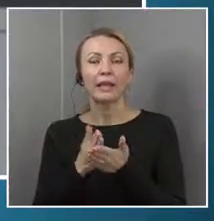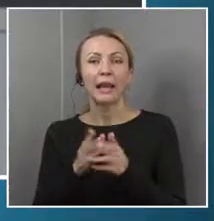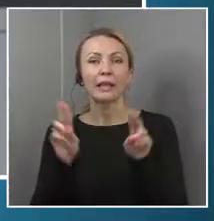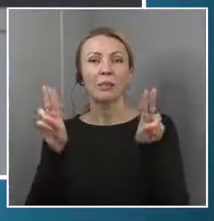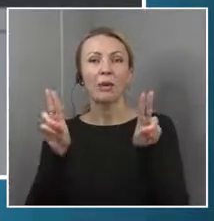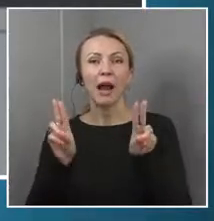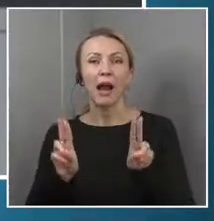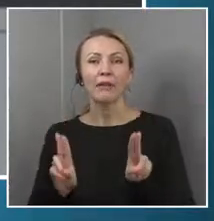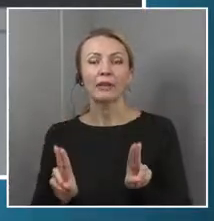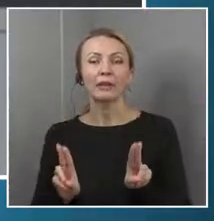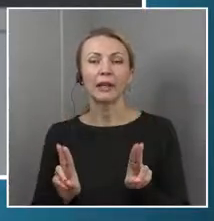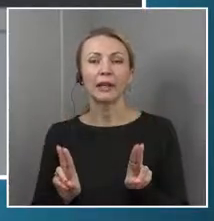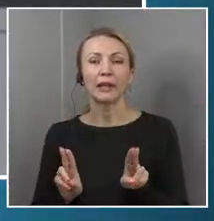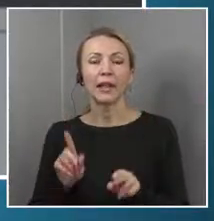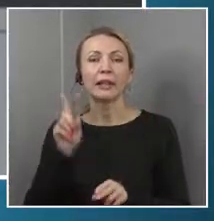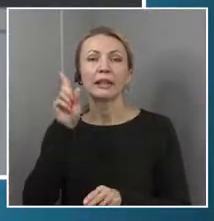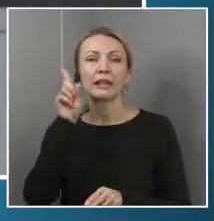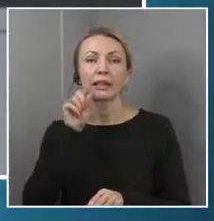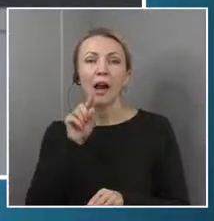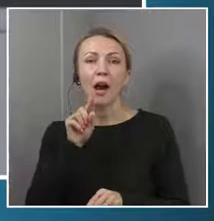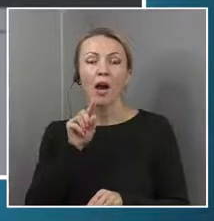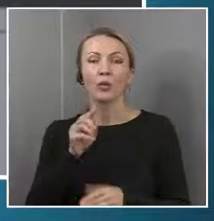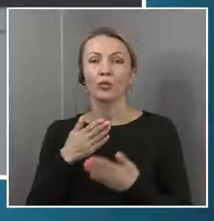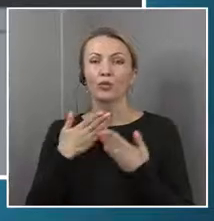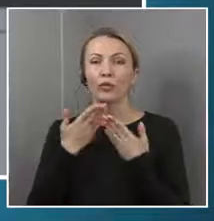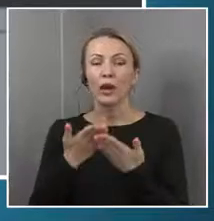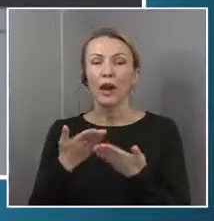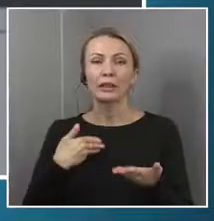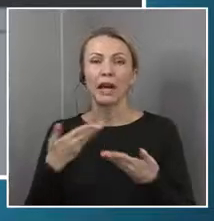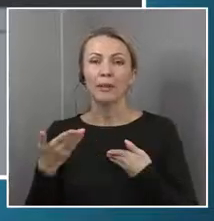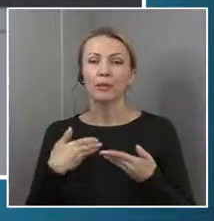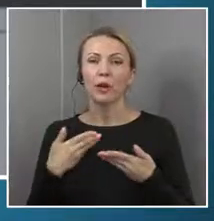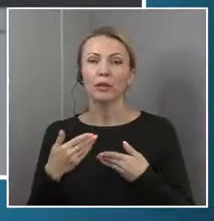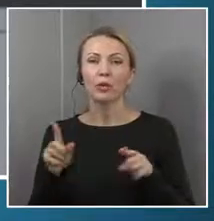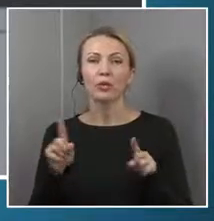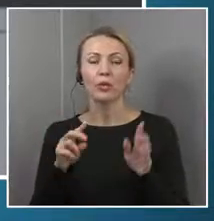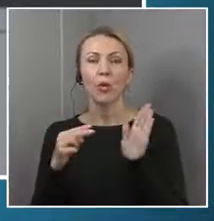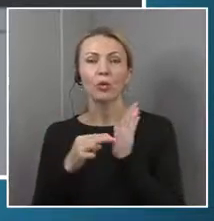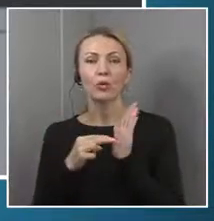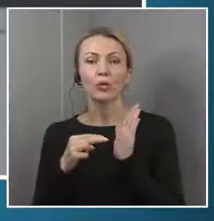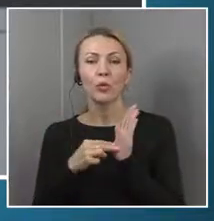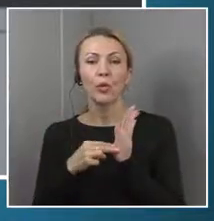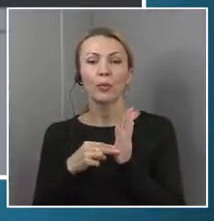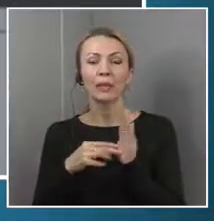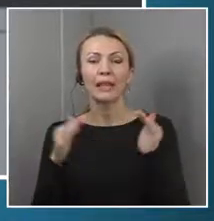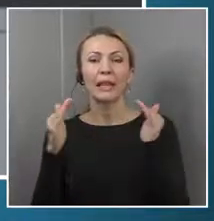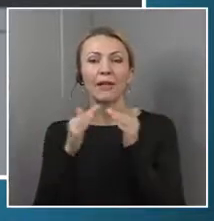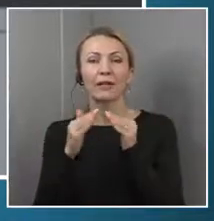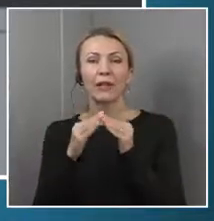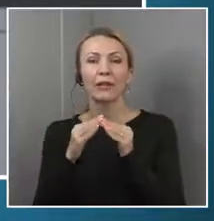And there are rules in the West that I know of and I read about.